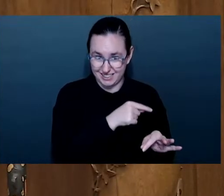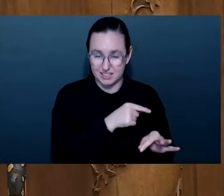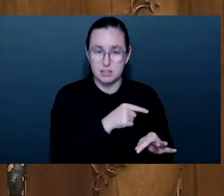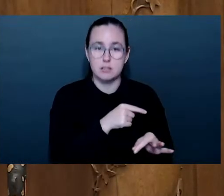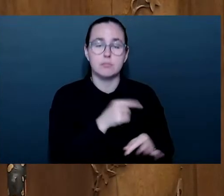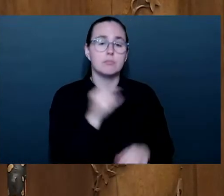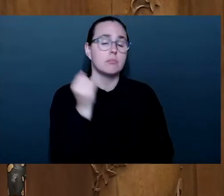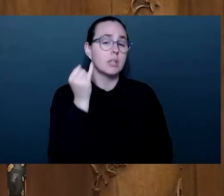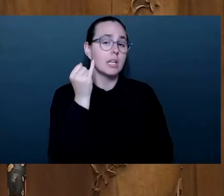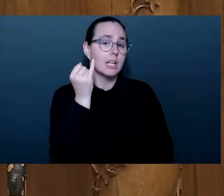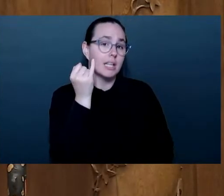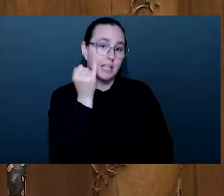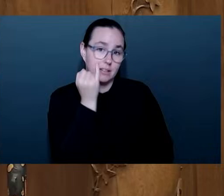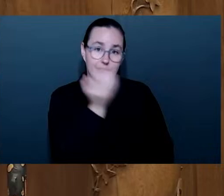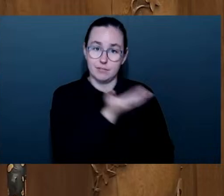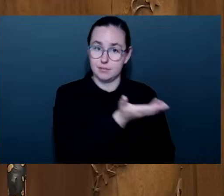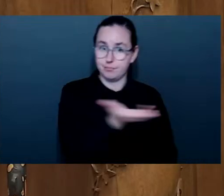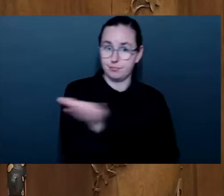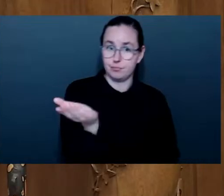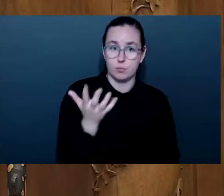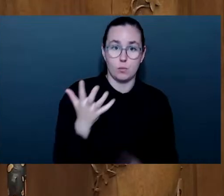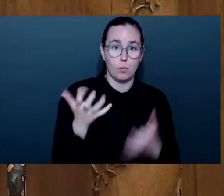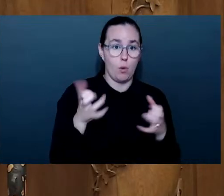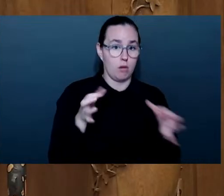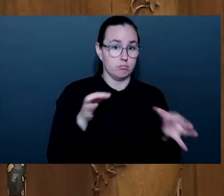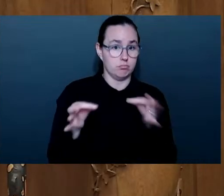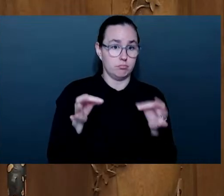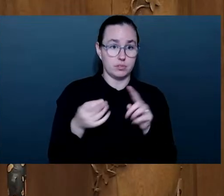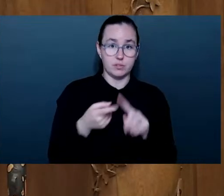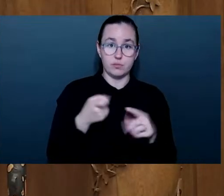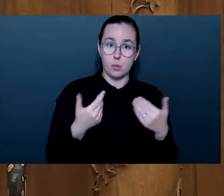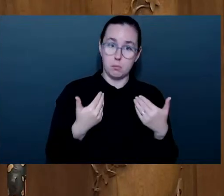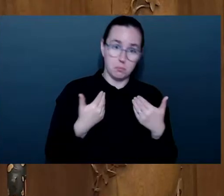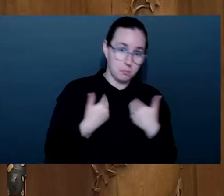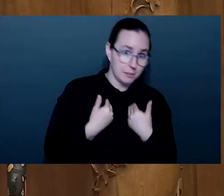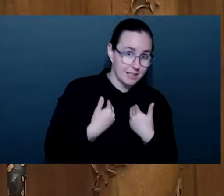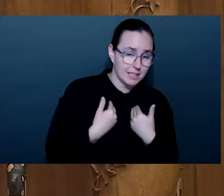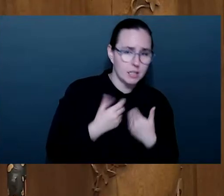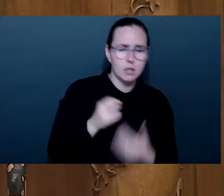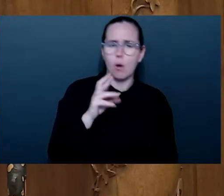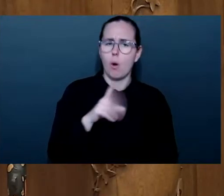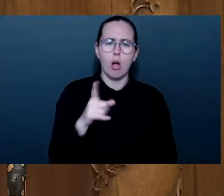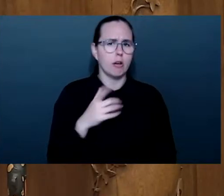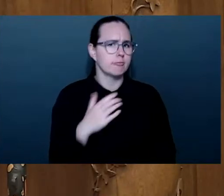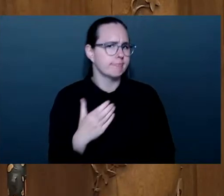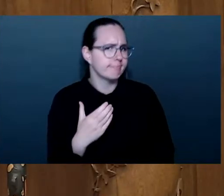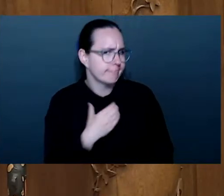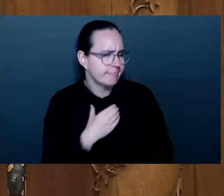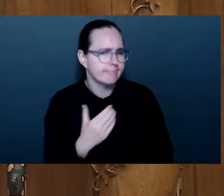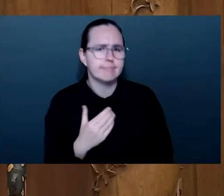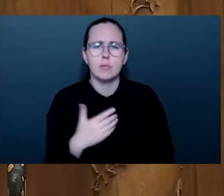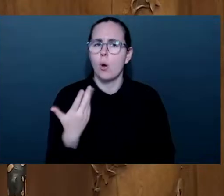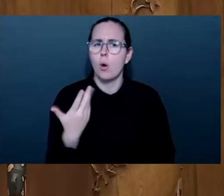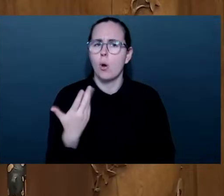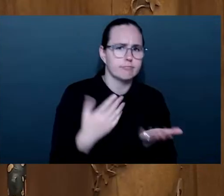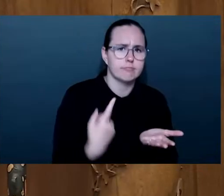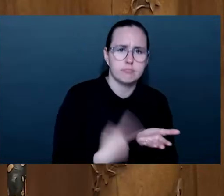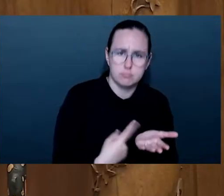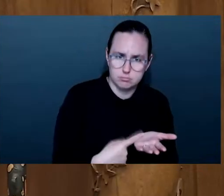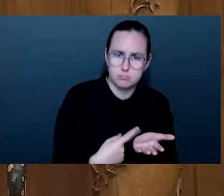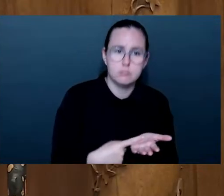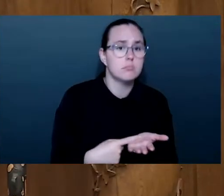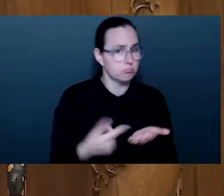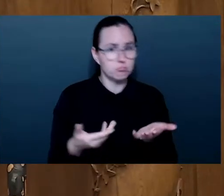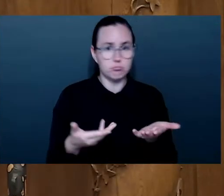Chair or otherwise raise arguments for the Chair's considerations, They are welcome to do so by raising a point of